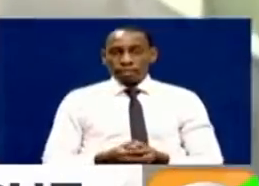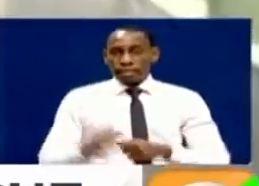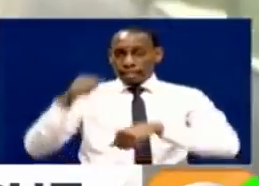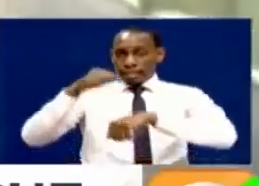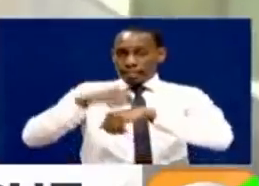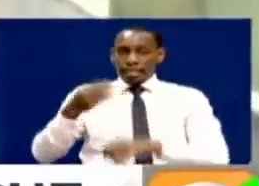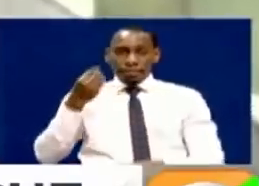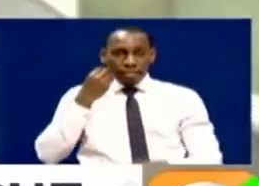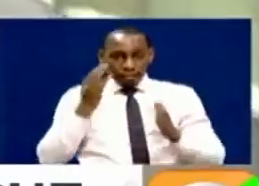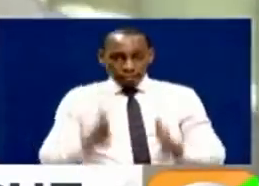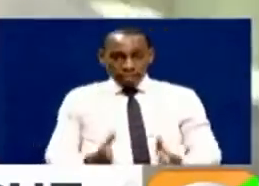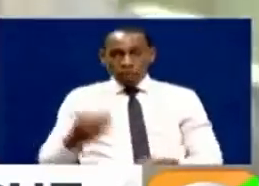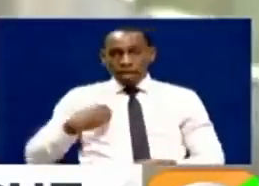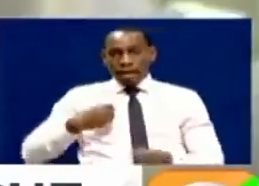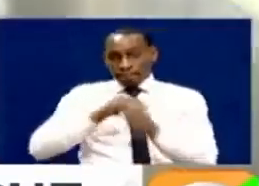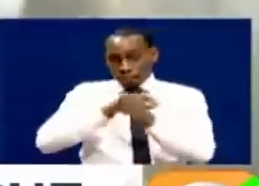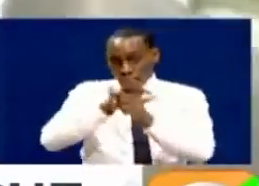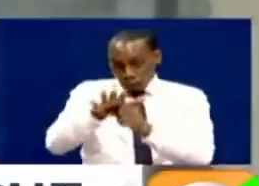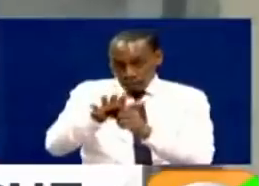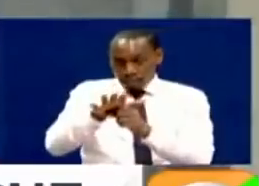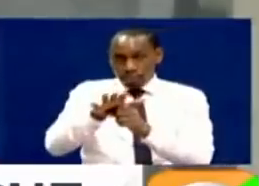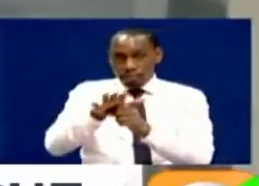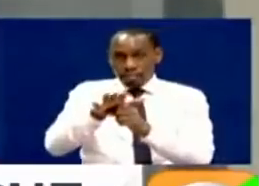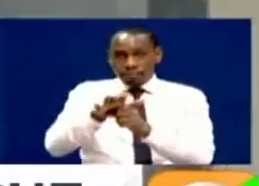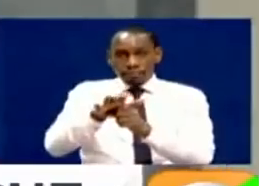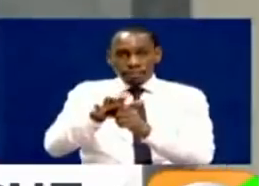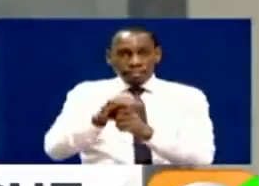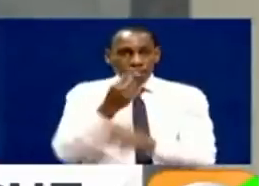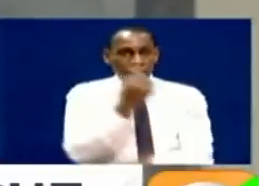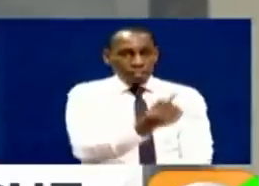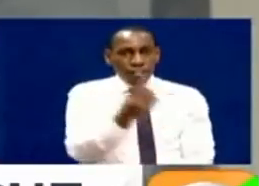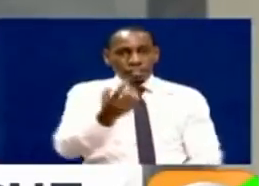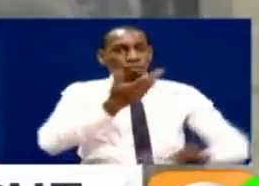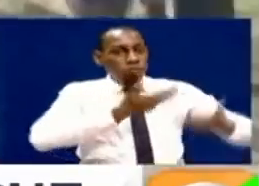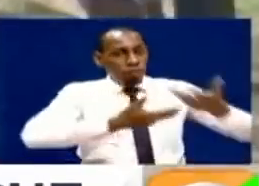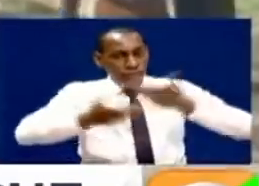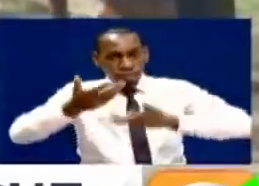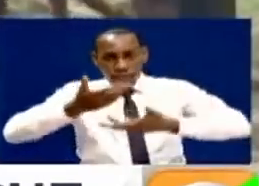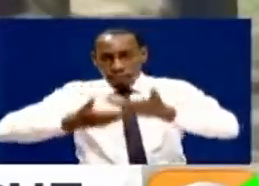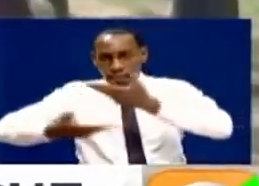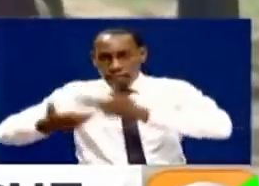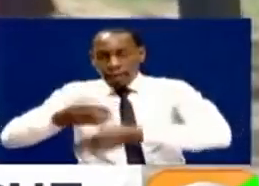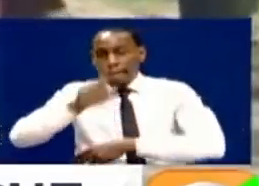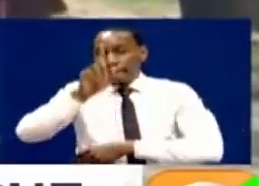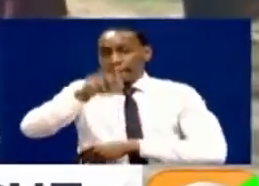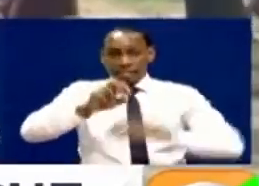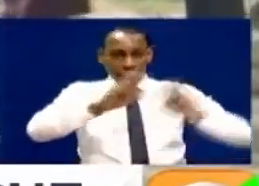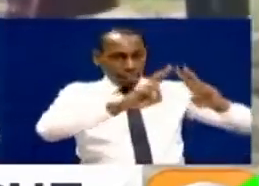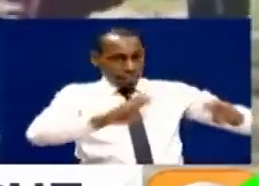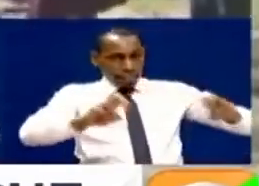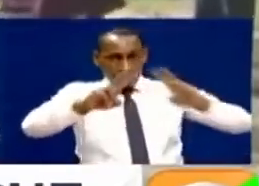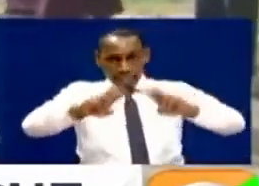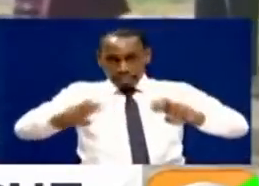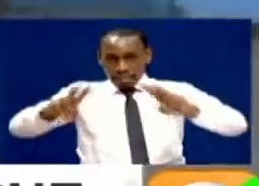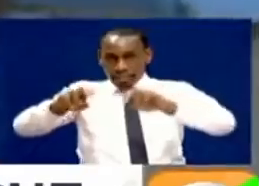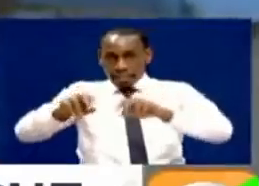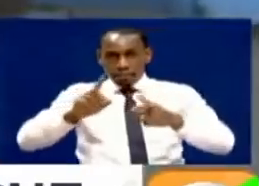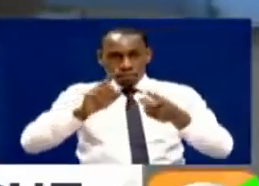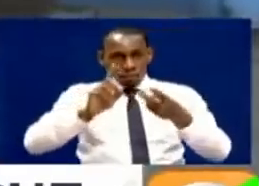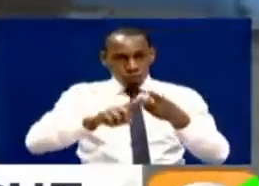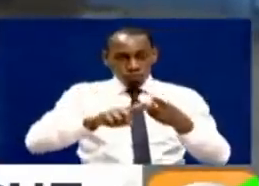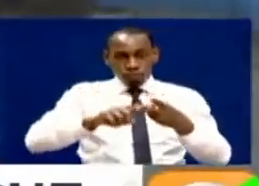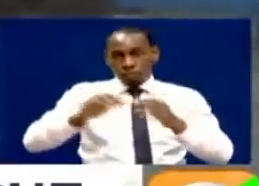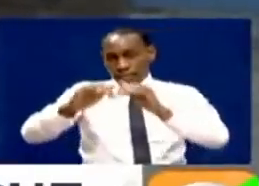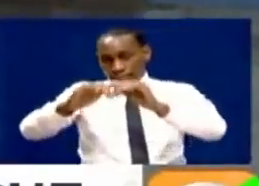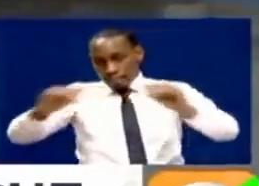When a patient tests positive for COVID-19, everyone they came into contact with must be traced and placed in